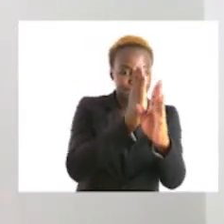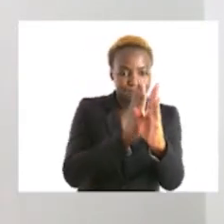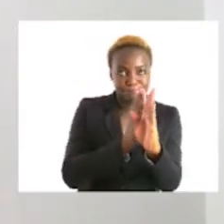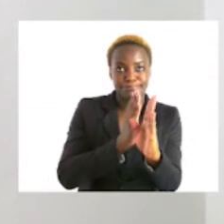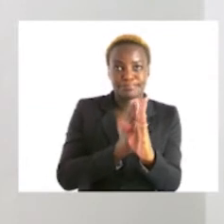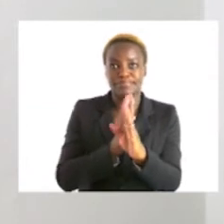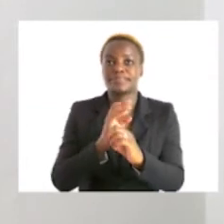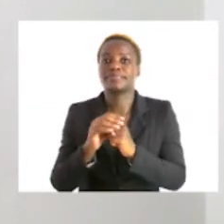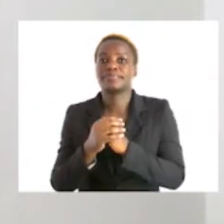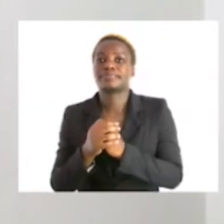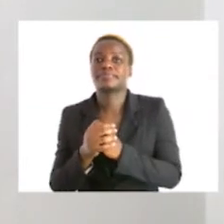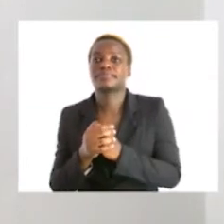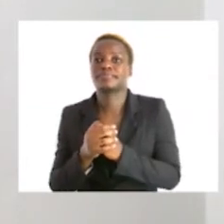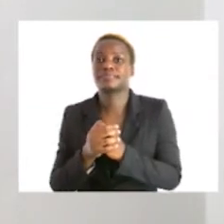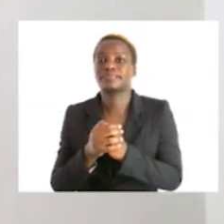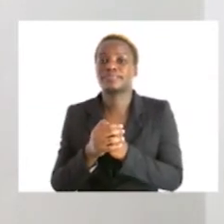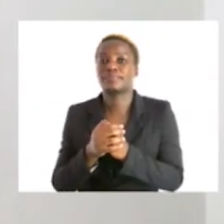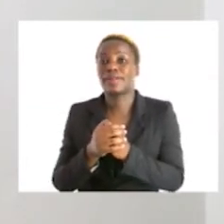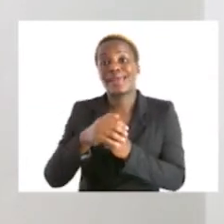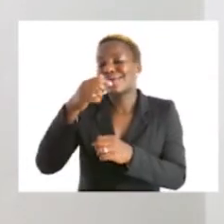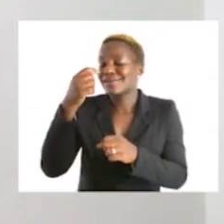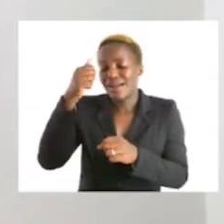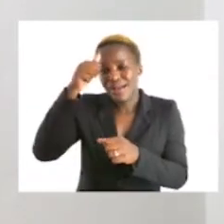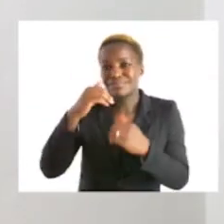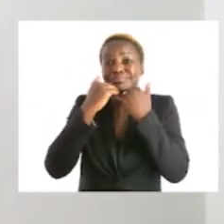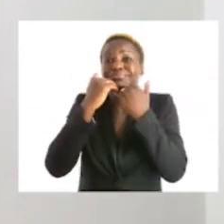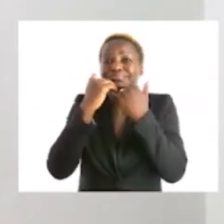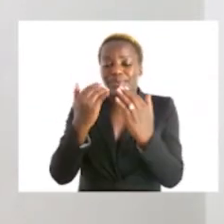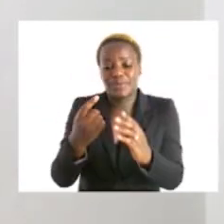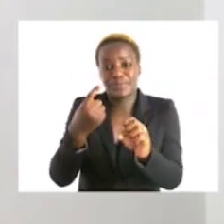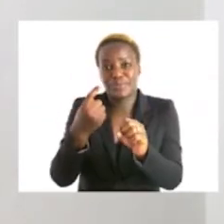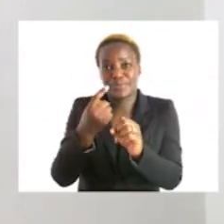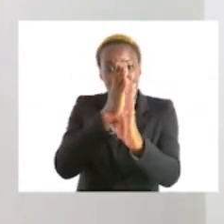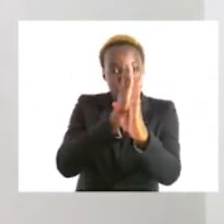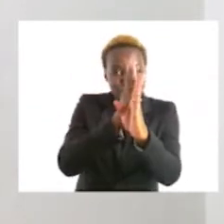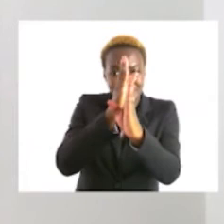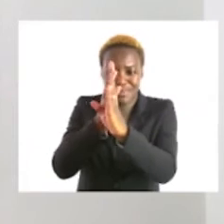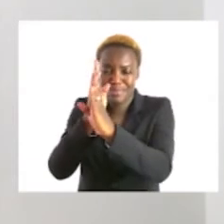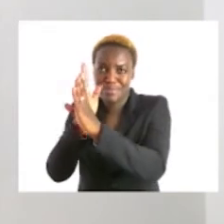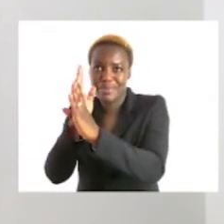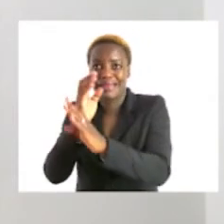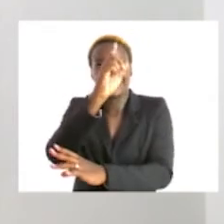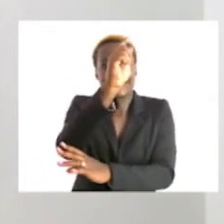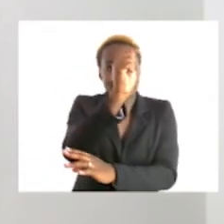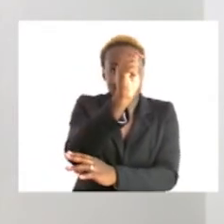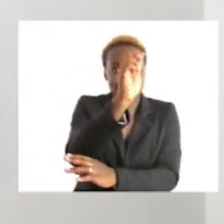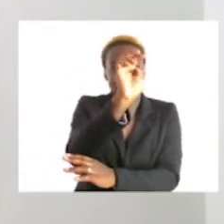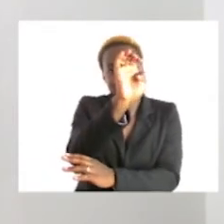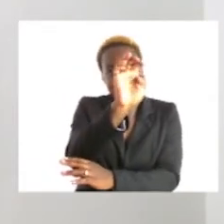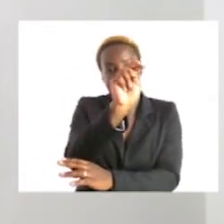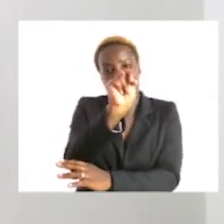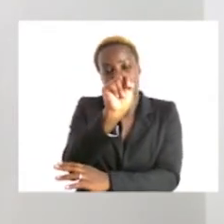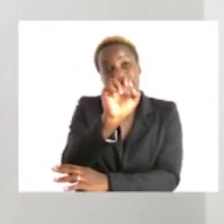place values, it is very important that each number should stand underneath